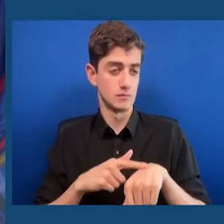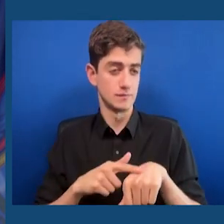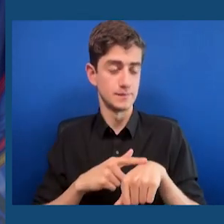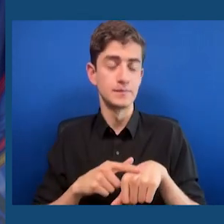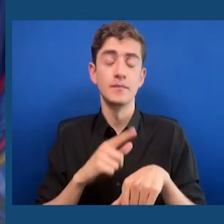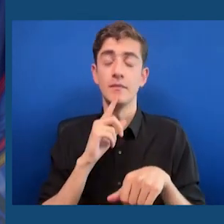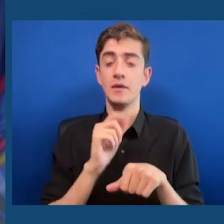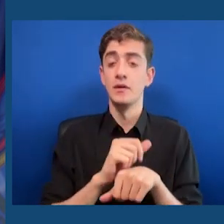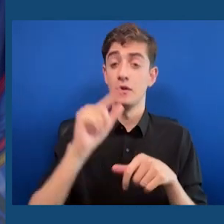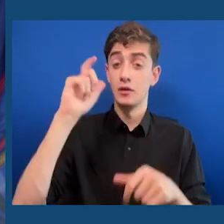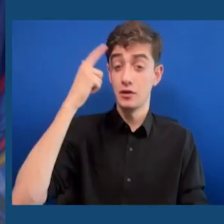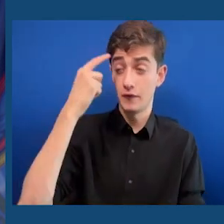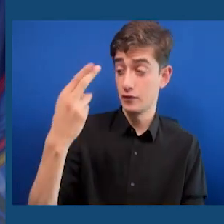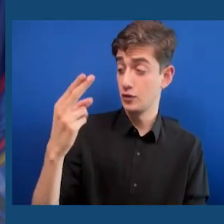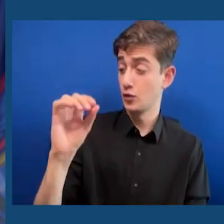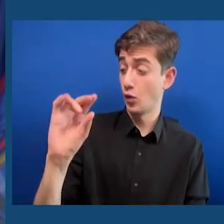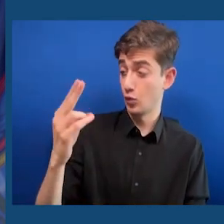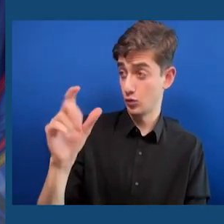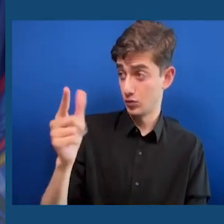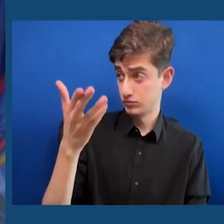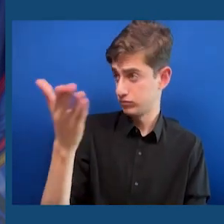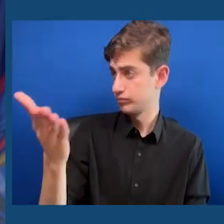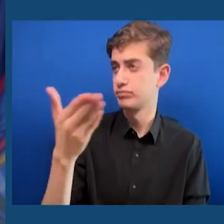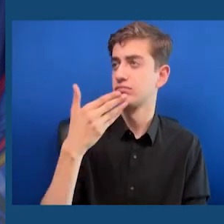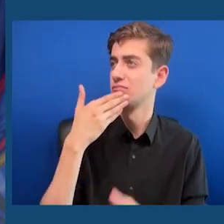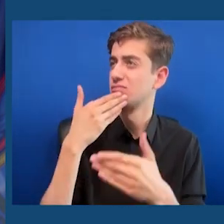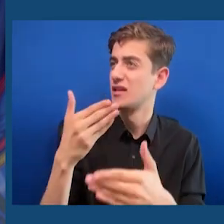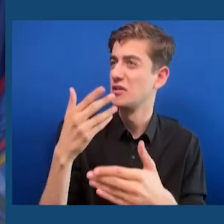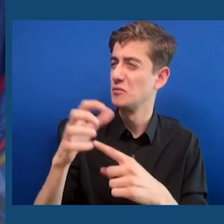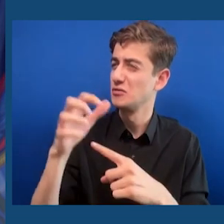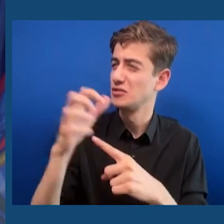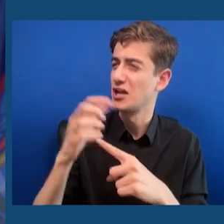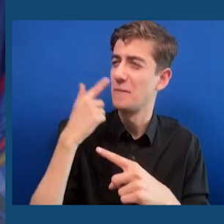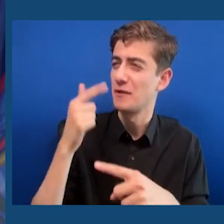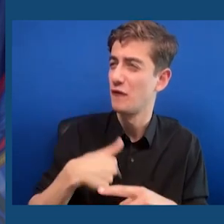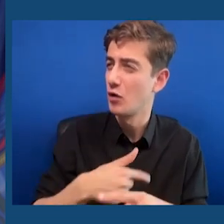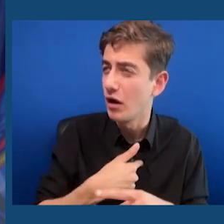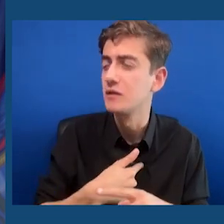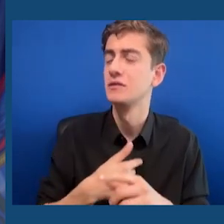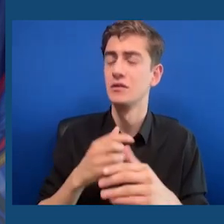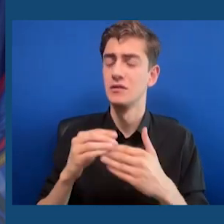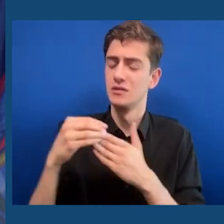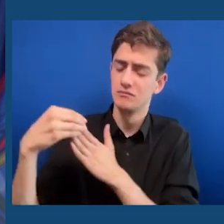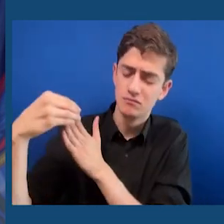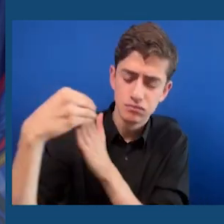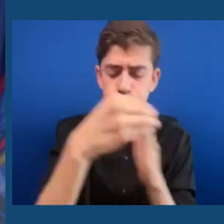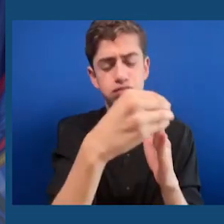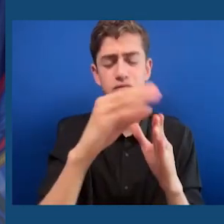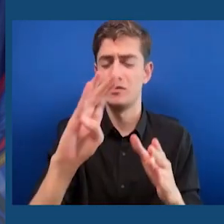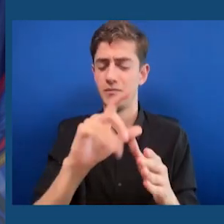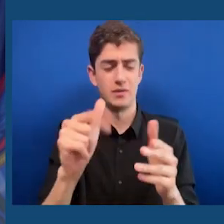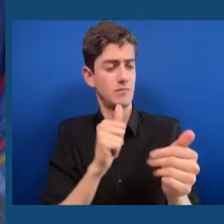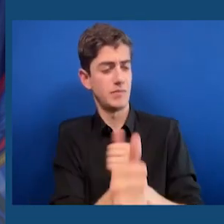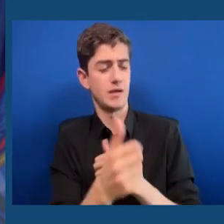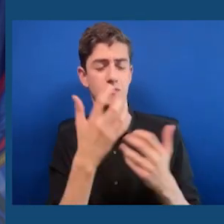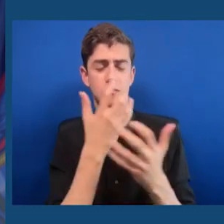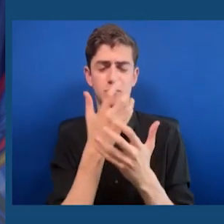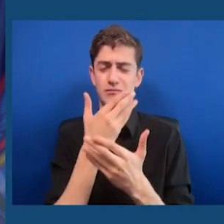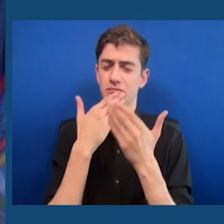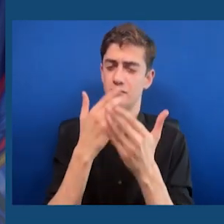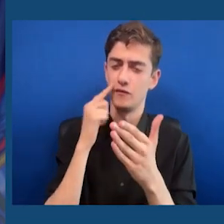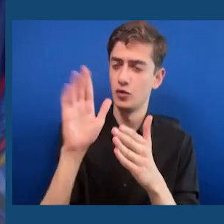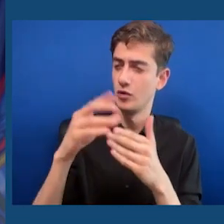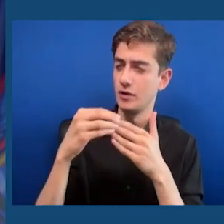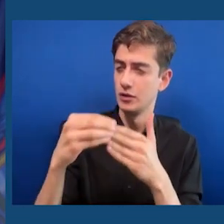our champion and getting these bills over the finish line. We are grateful for your leadership. Thank you, Governor. My name is